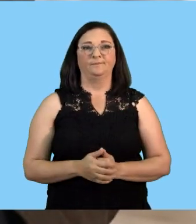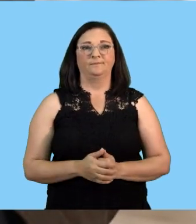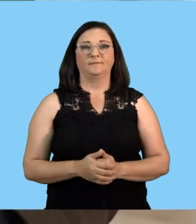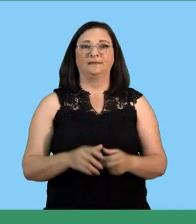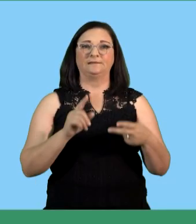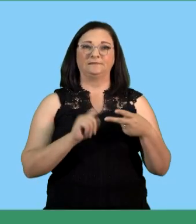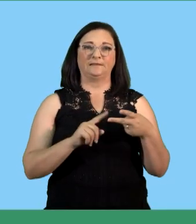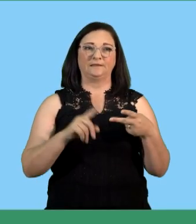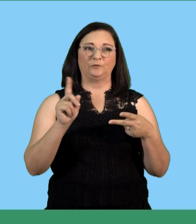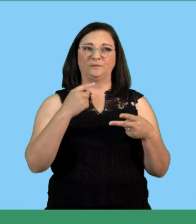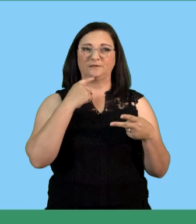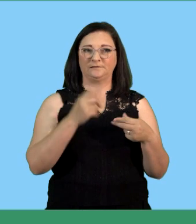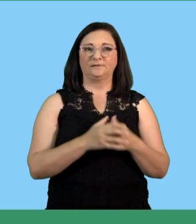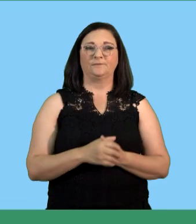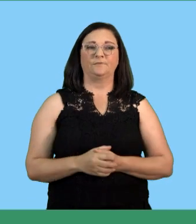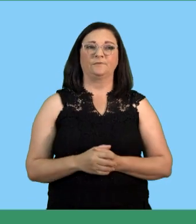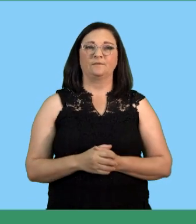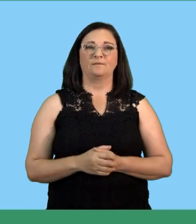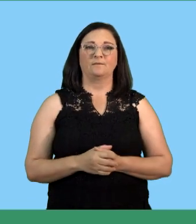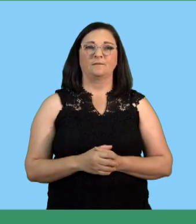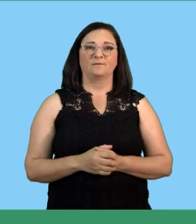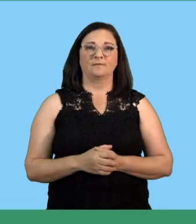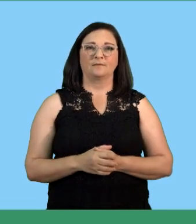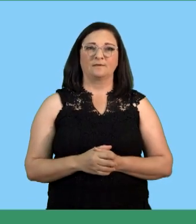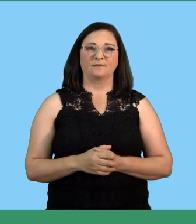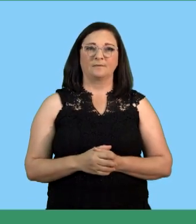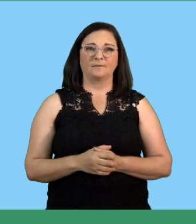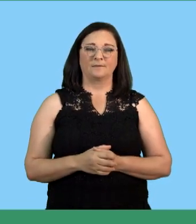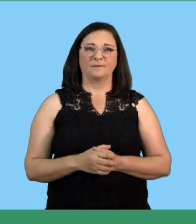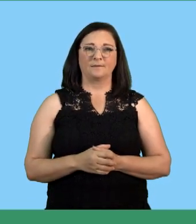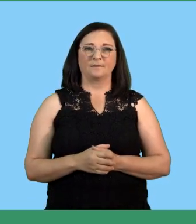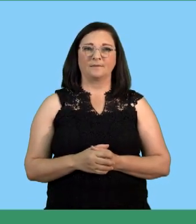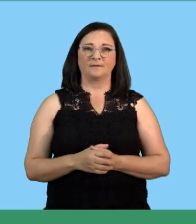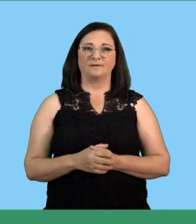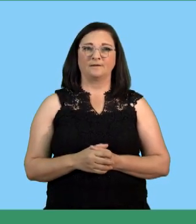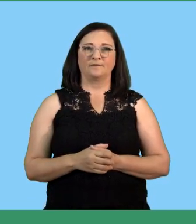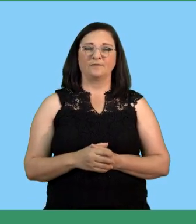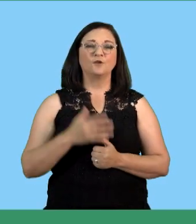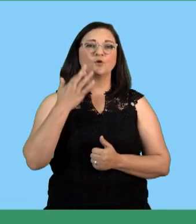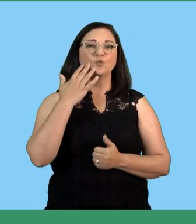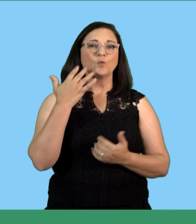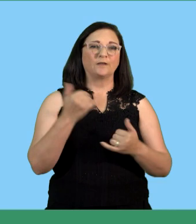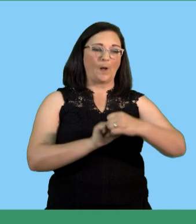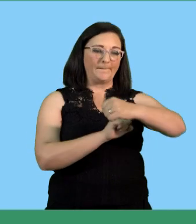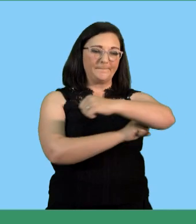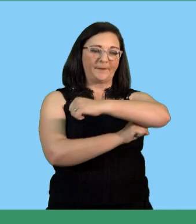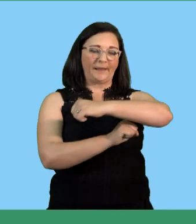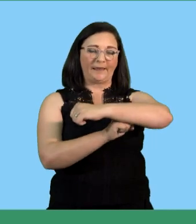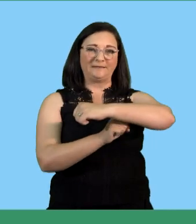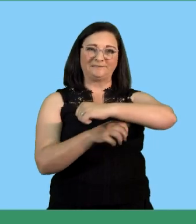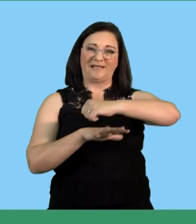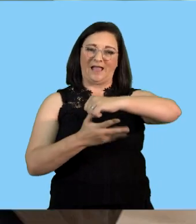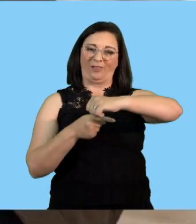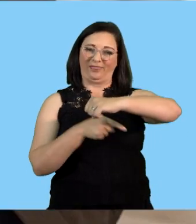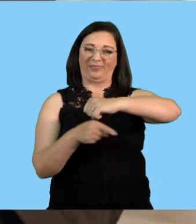Secondly, we spoke about the implications. So what are those implications? Remember, we spoke about the implications of the pillars, right?